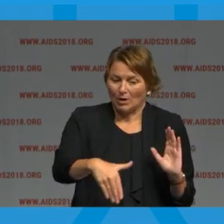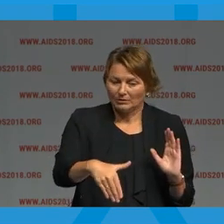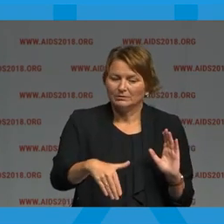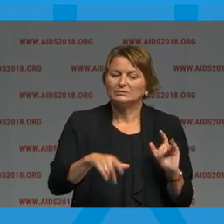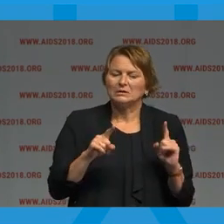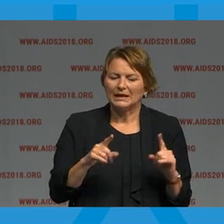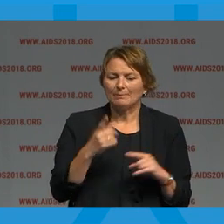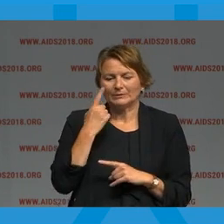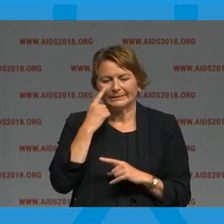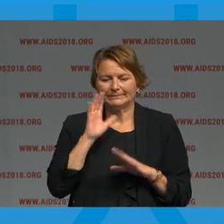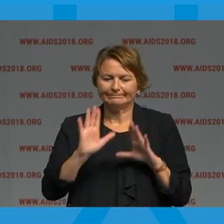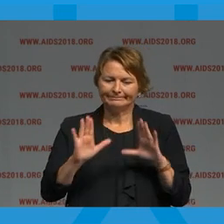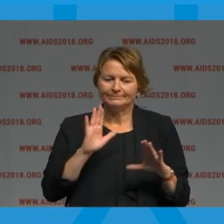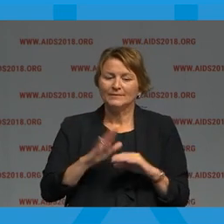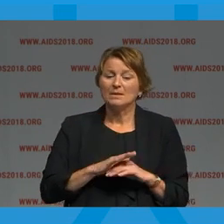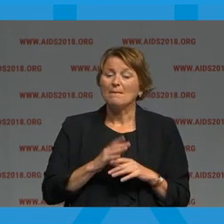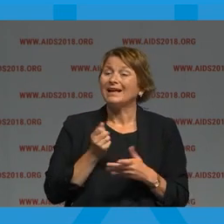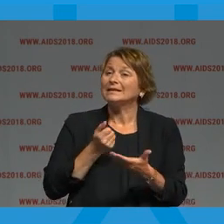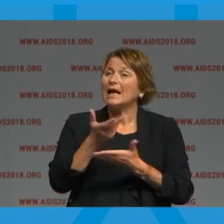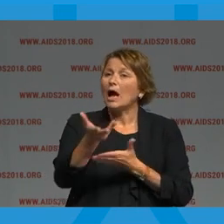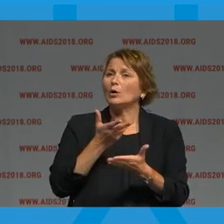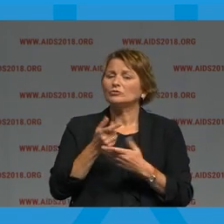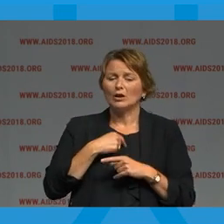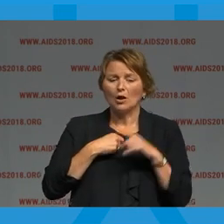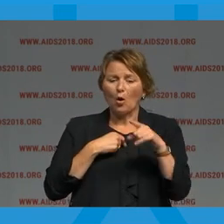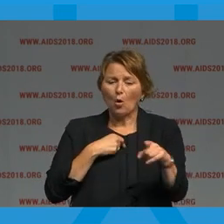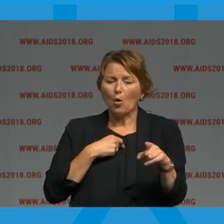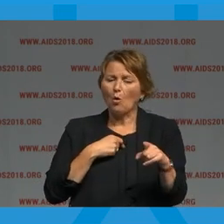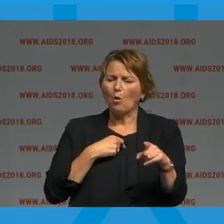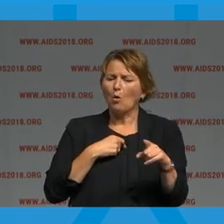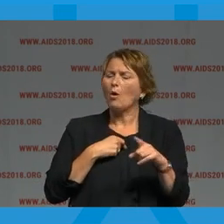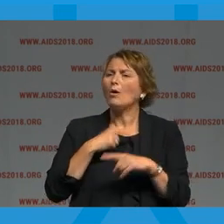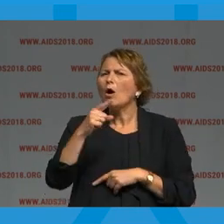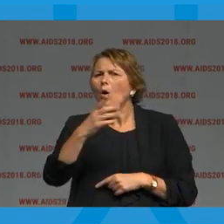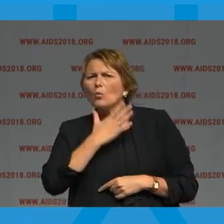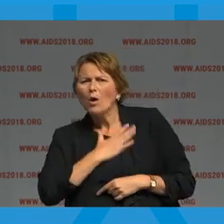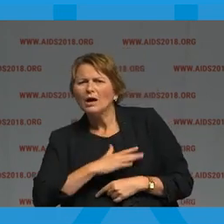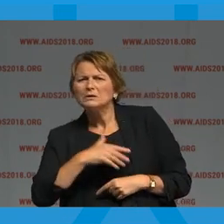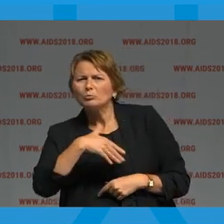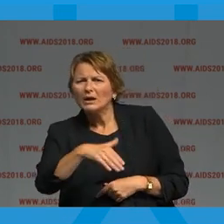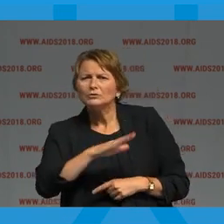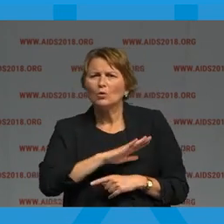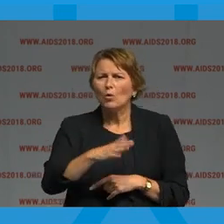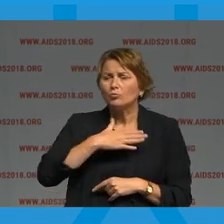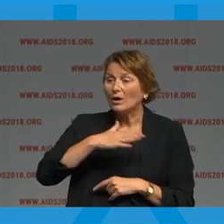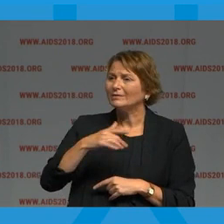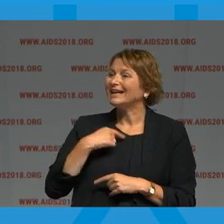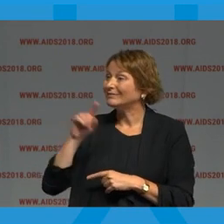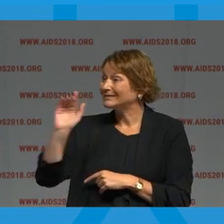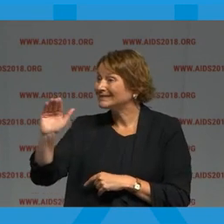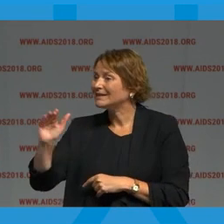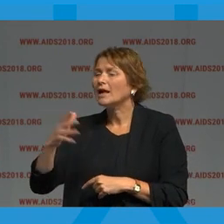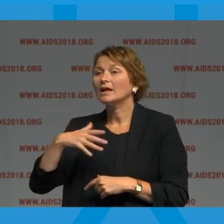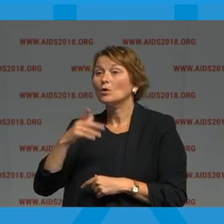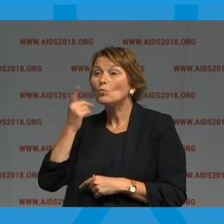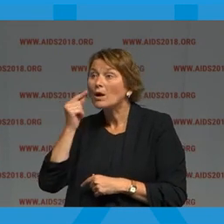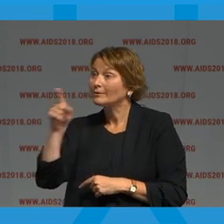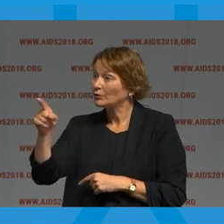avoid unintended pregnancies by itself. If we tell this to women, we need to provide free anticonception for